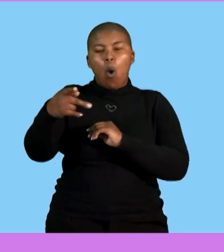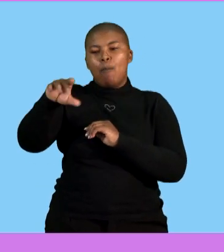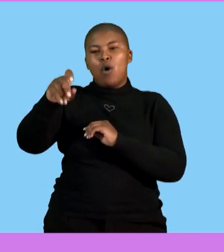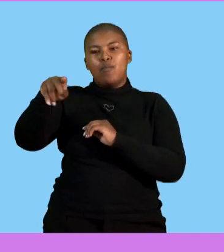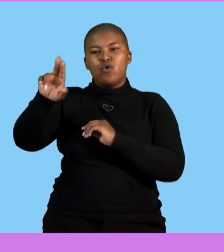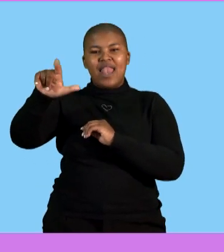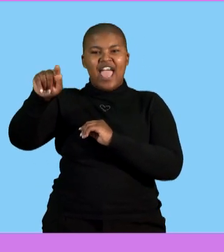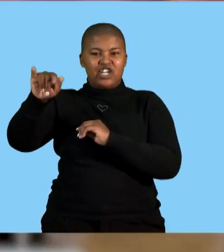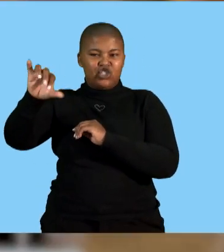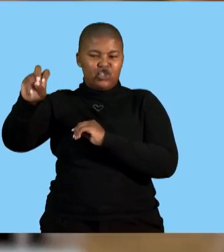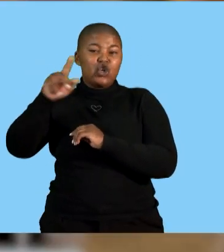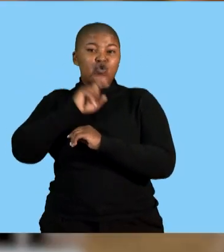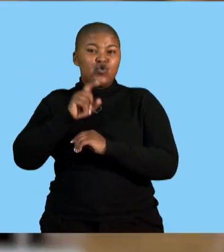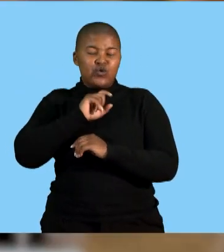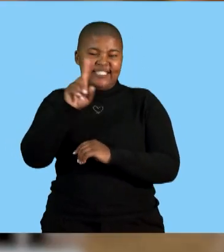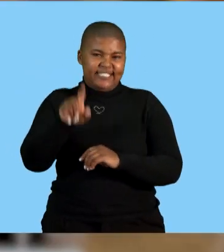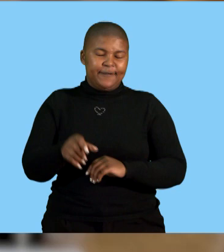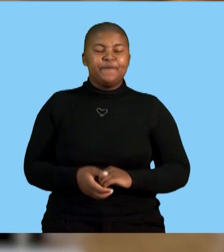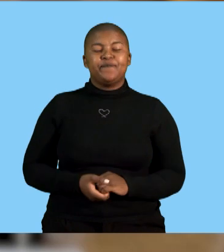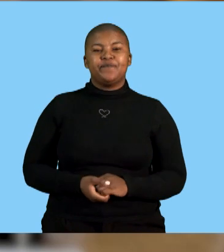a population could be used.